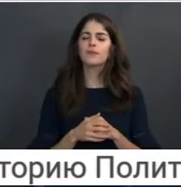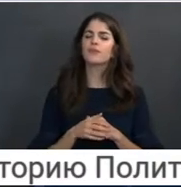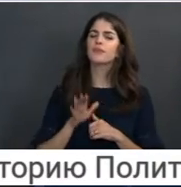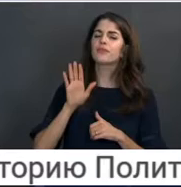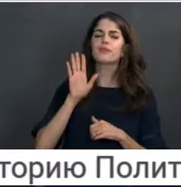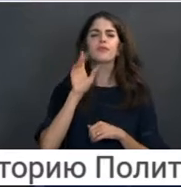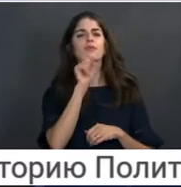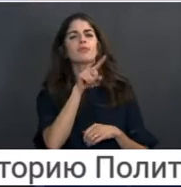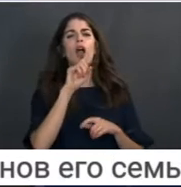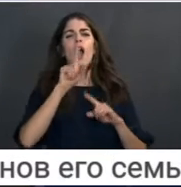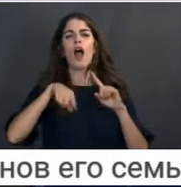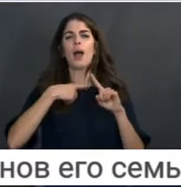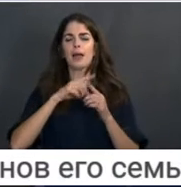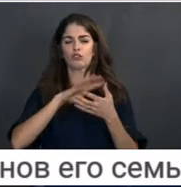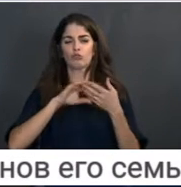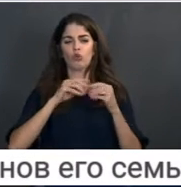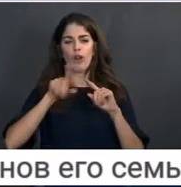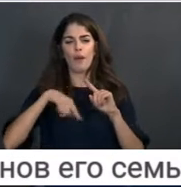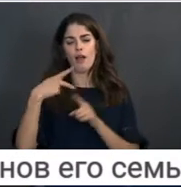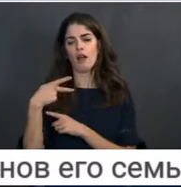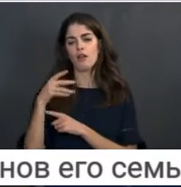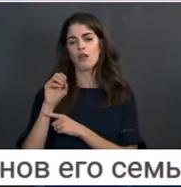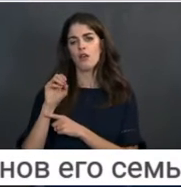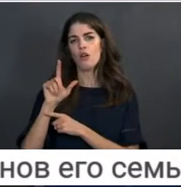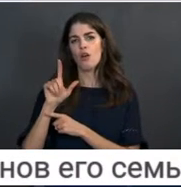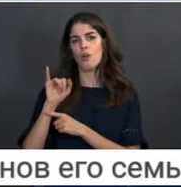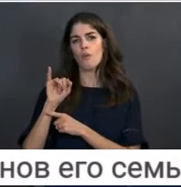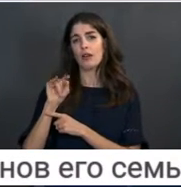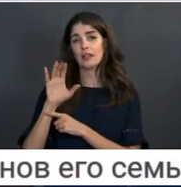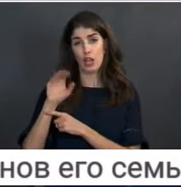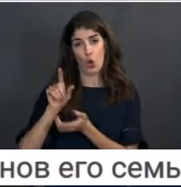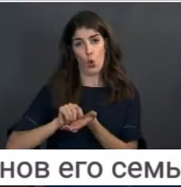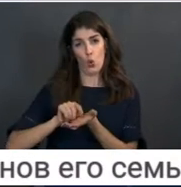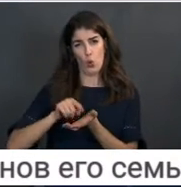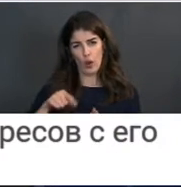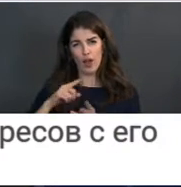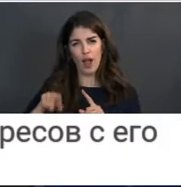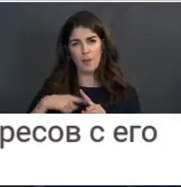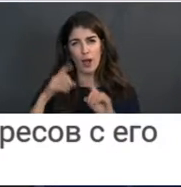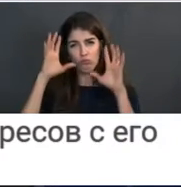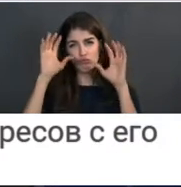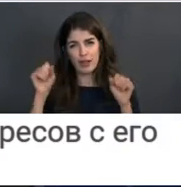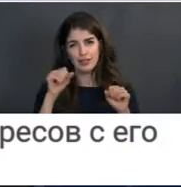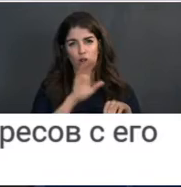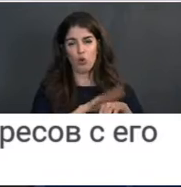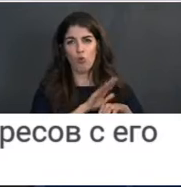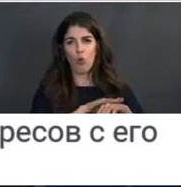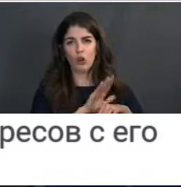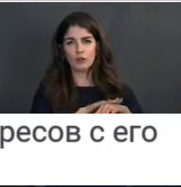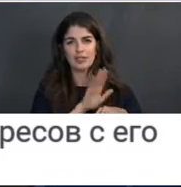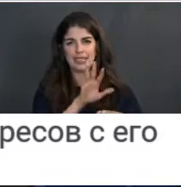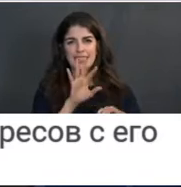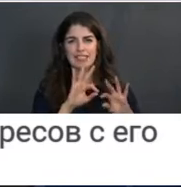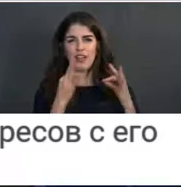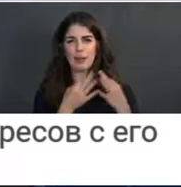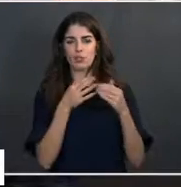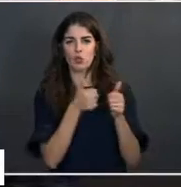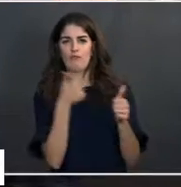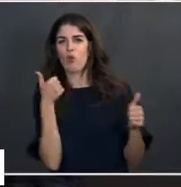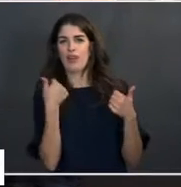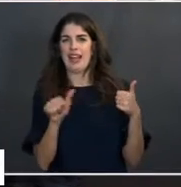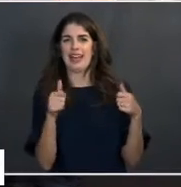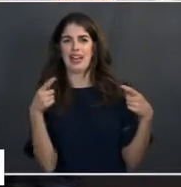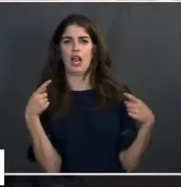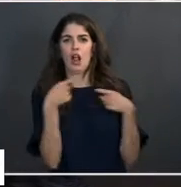the Politico story about the president warning his family members to avoid any conflict of interest with his presidency